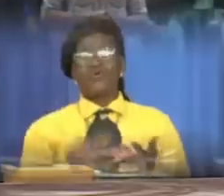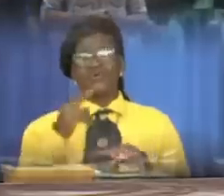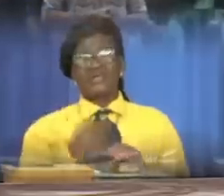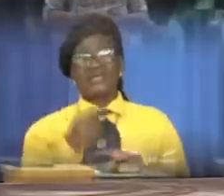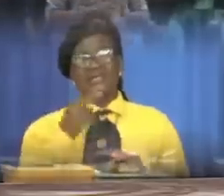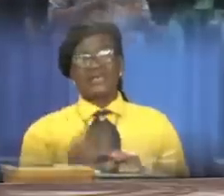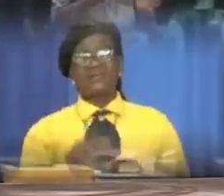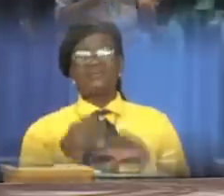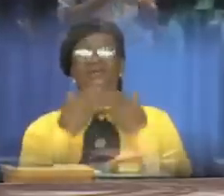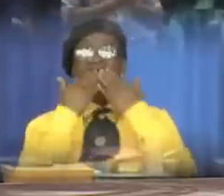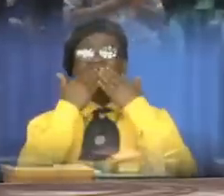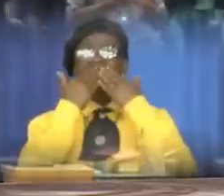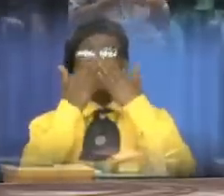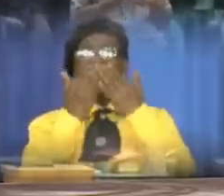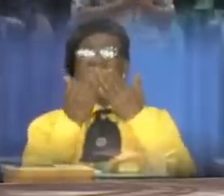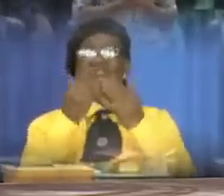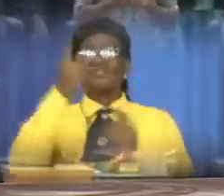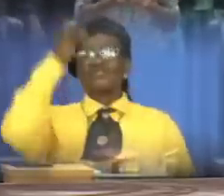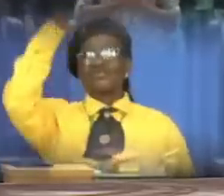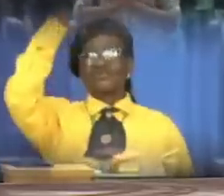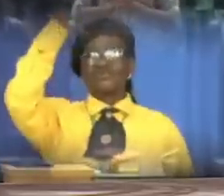Thank you, Father.